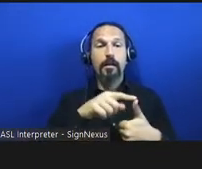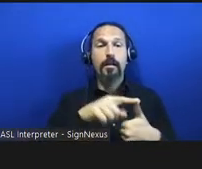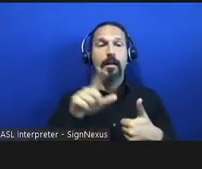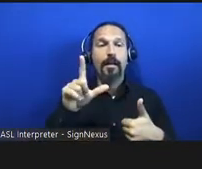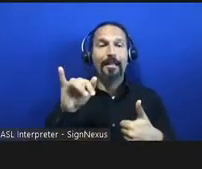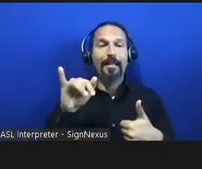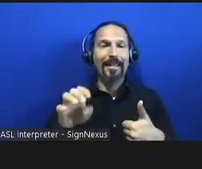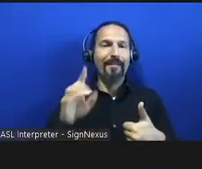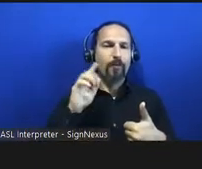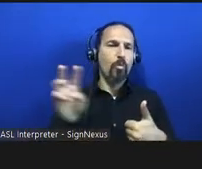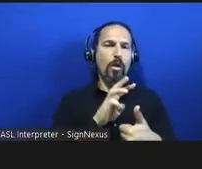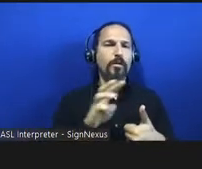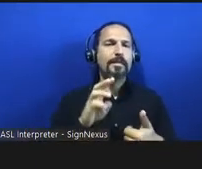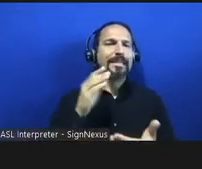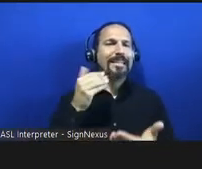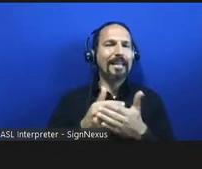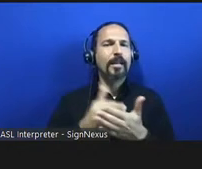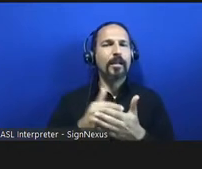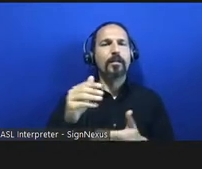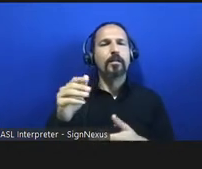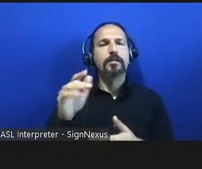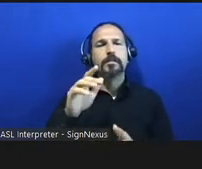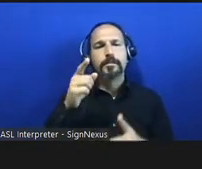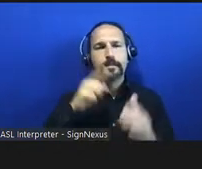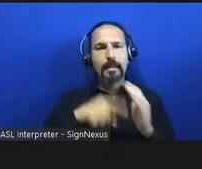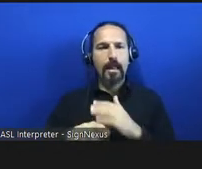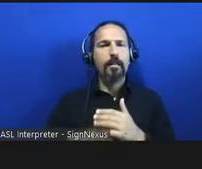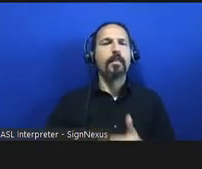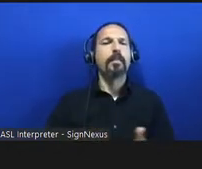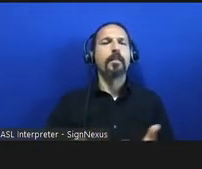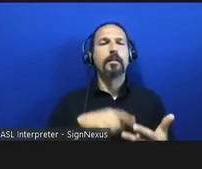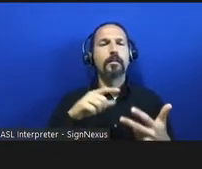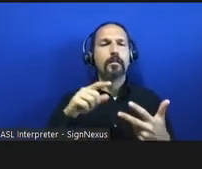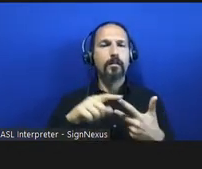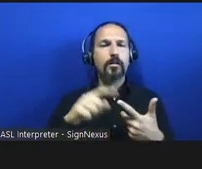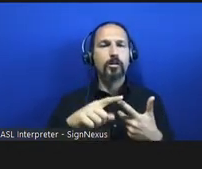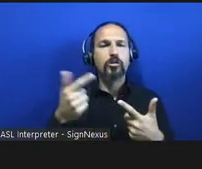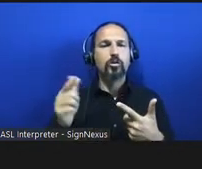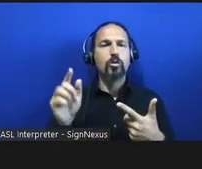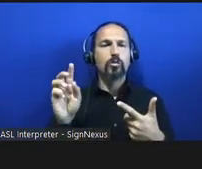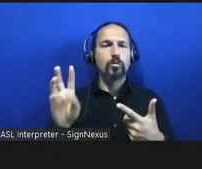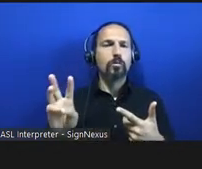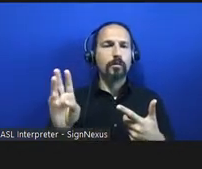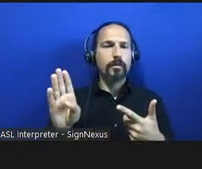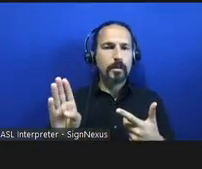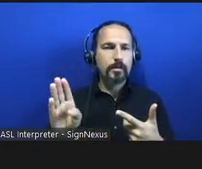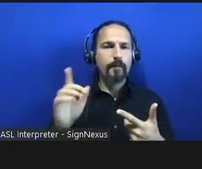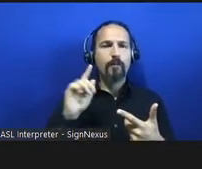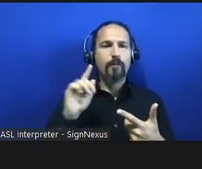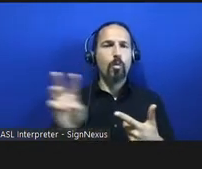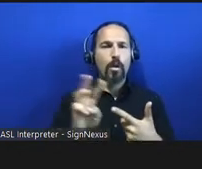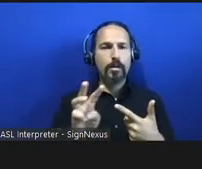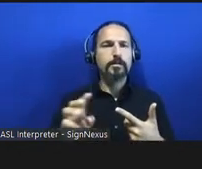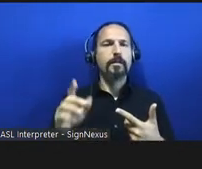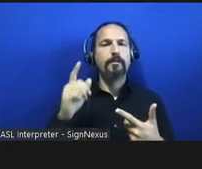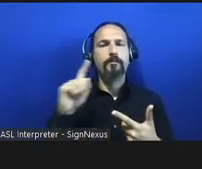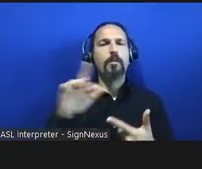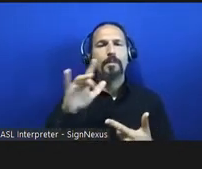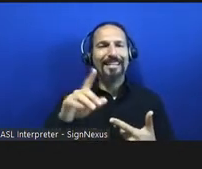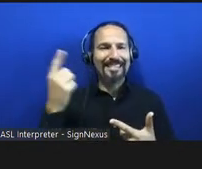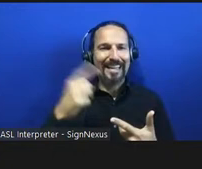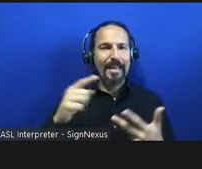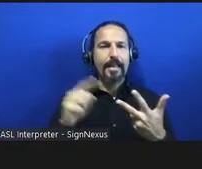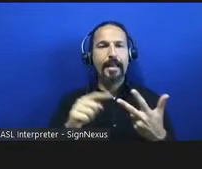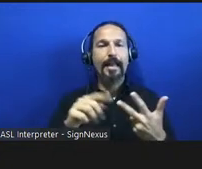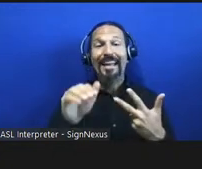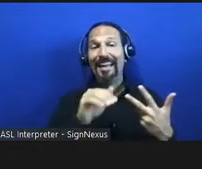Expressway near the Queen's midtown tunnel in the midday approaches to the westbound George Washington Bridge on I-95 also in the midday and in